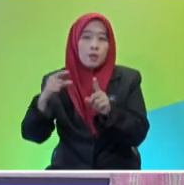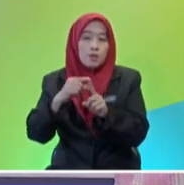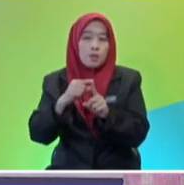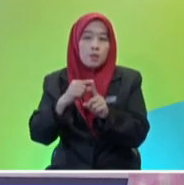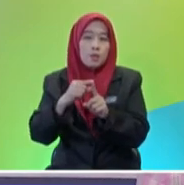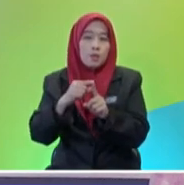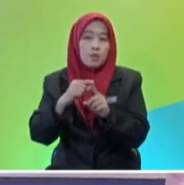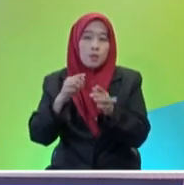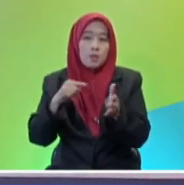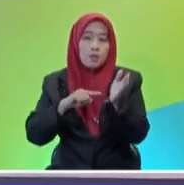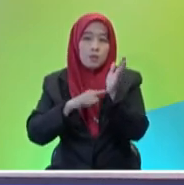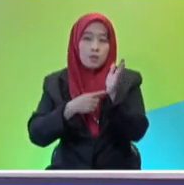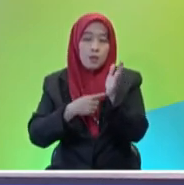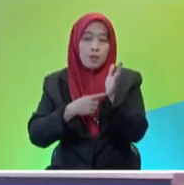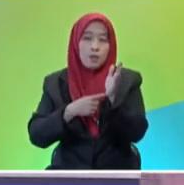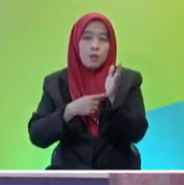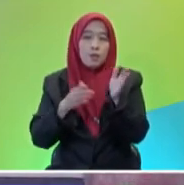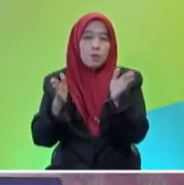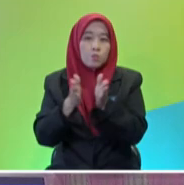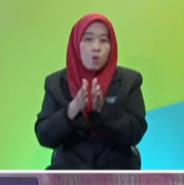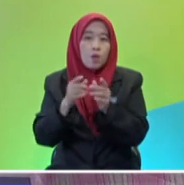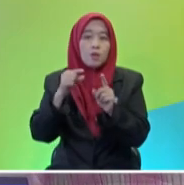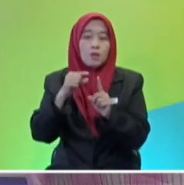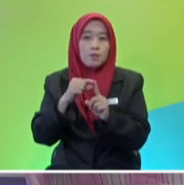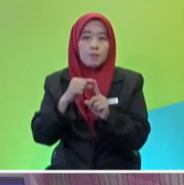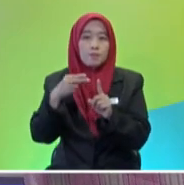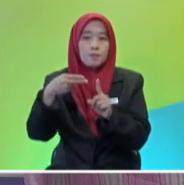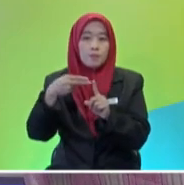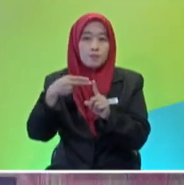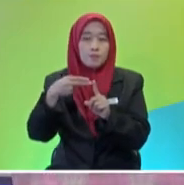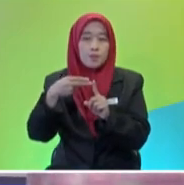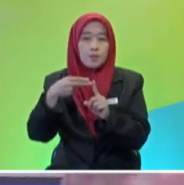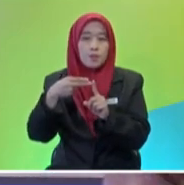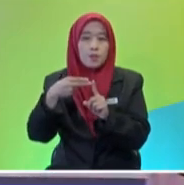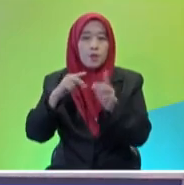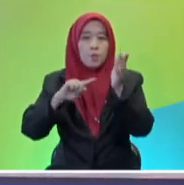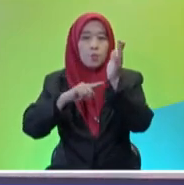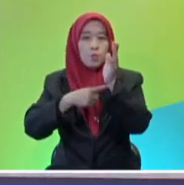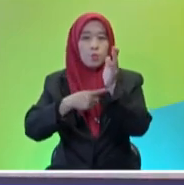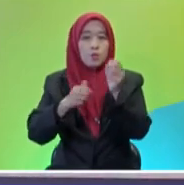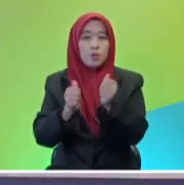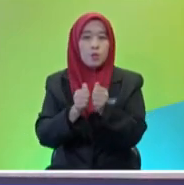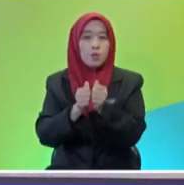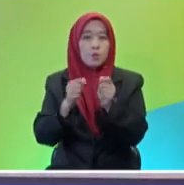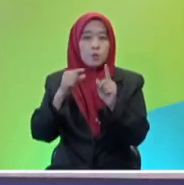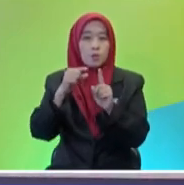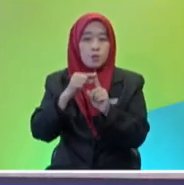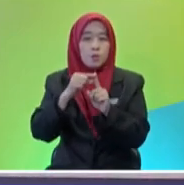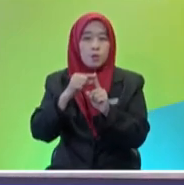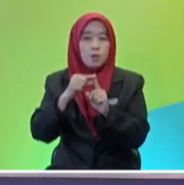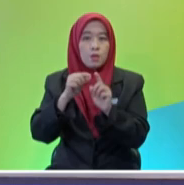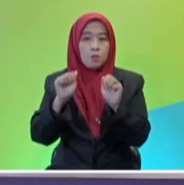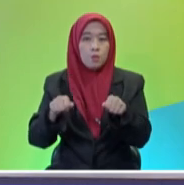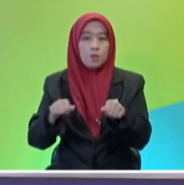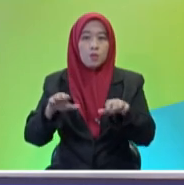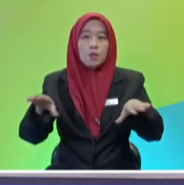start writing small letters. So we will only use capital letter at the beginning of a word. Okay, that one we can do